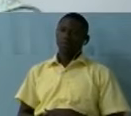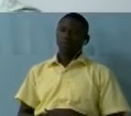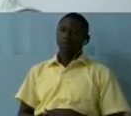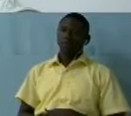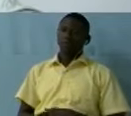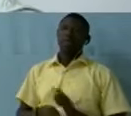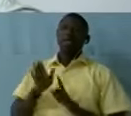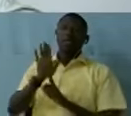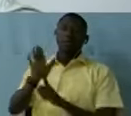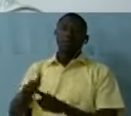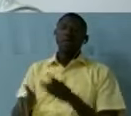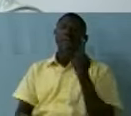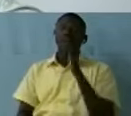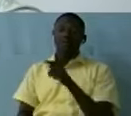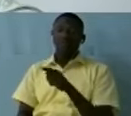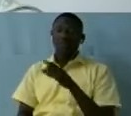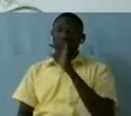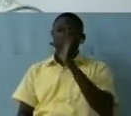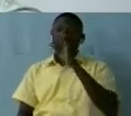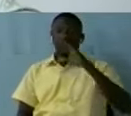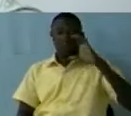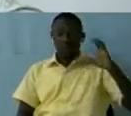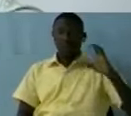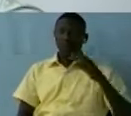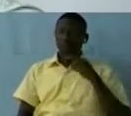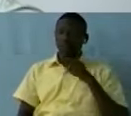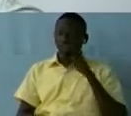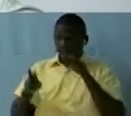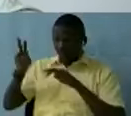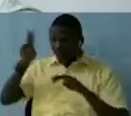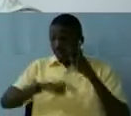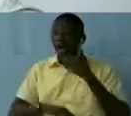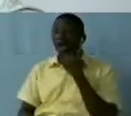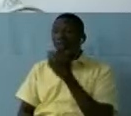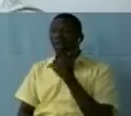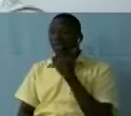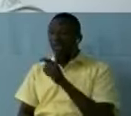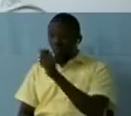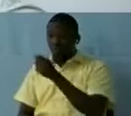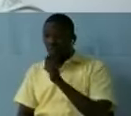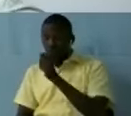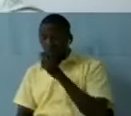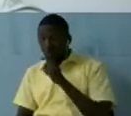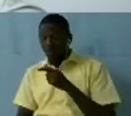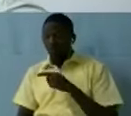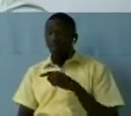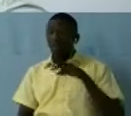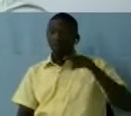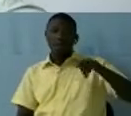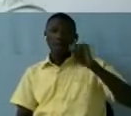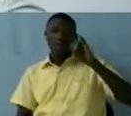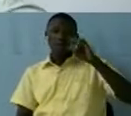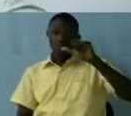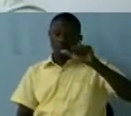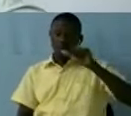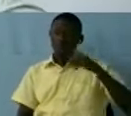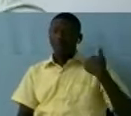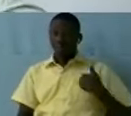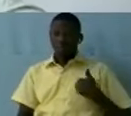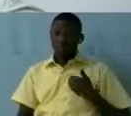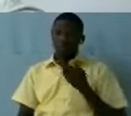the NIA, nyaonyandi nyama nin TRRC be NIA la kwolu kisikisi kang. The rules of the